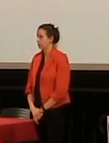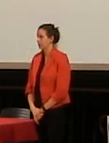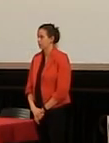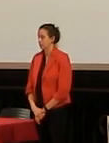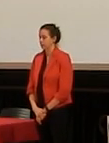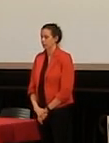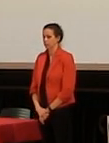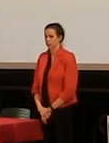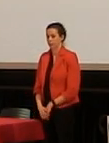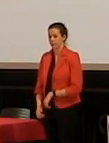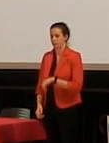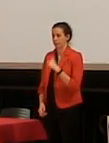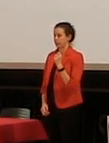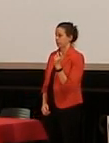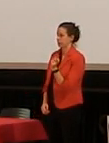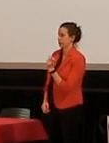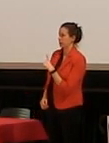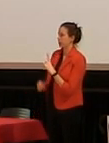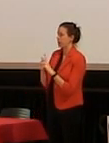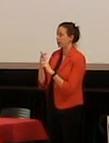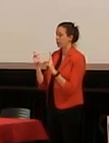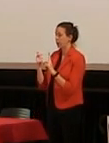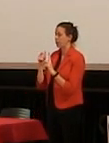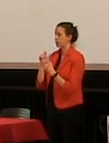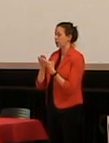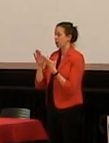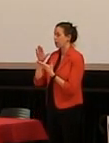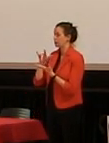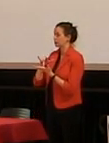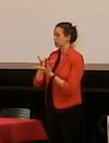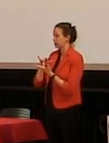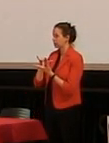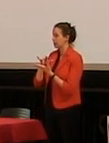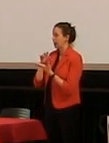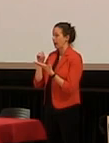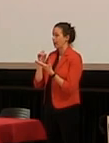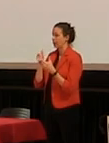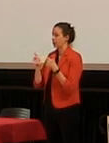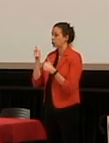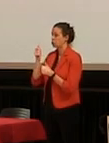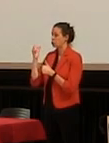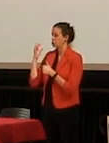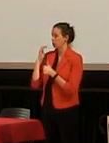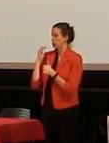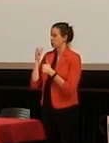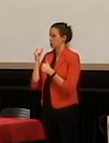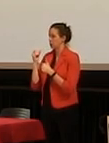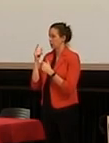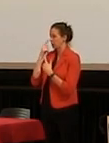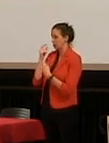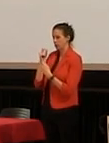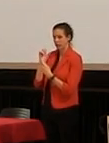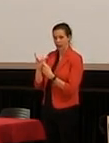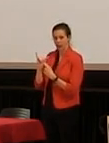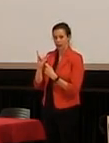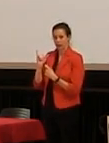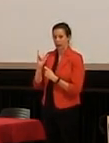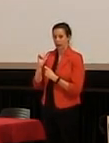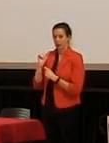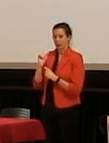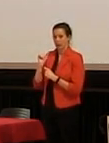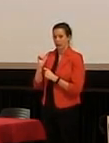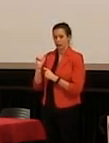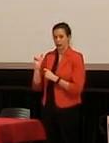Hi, I'm Mike Link from the College of Medicine. I'm also the IRB chair, so I am interested in IRB approval of this project. You know, you're recruiting